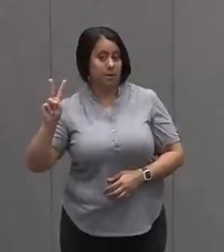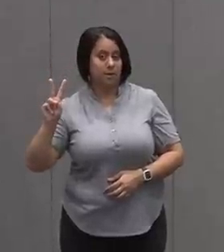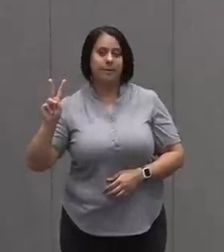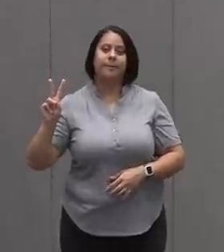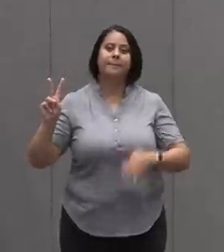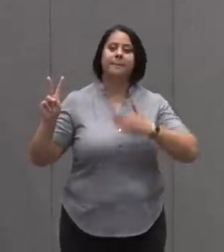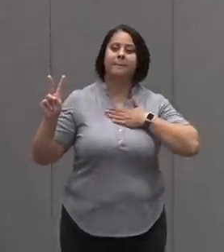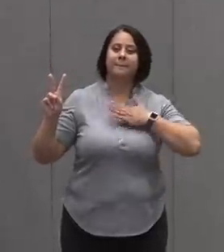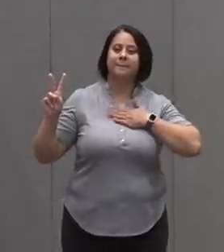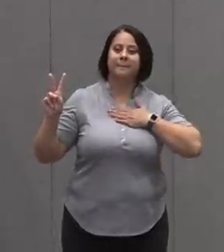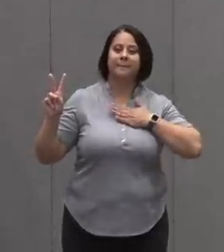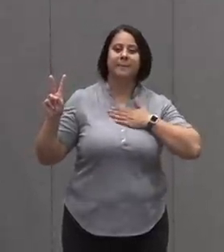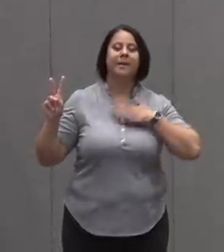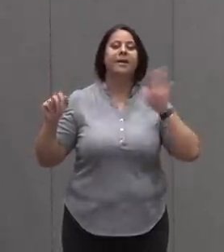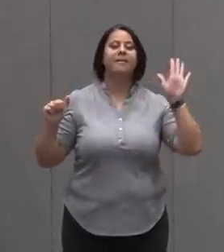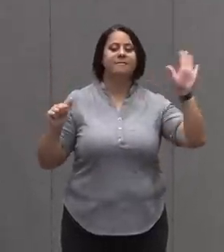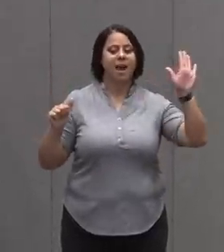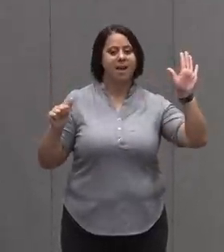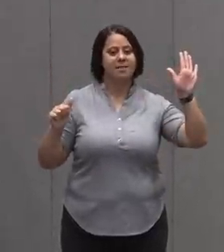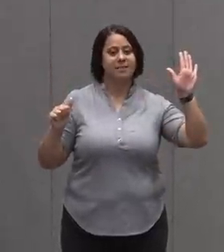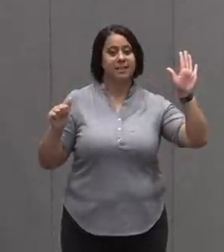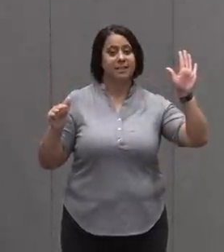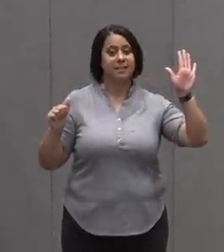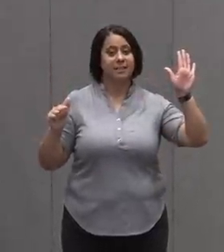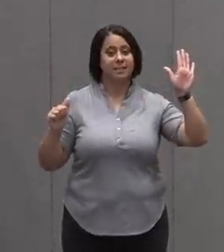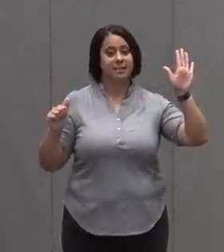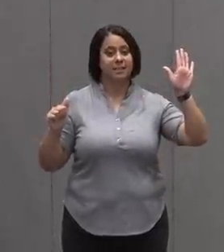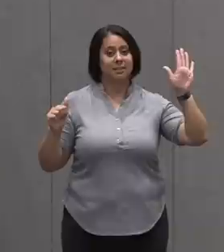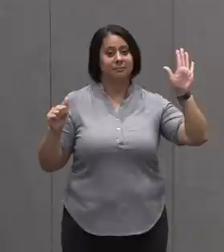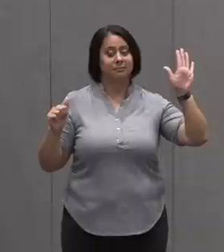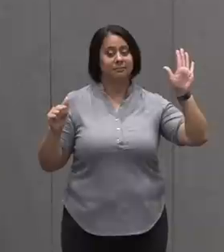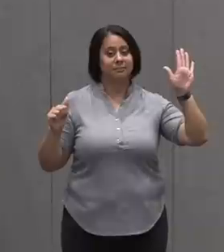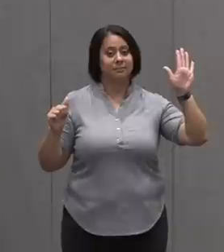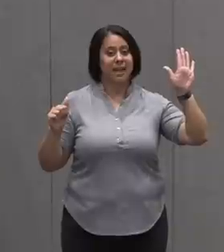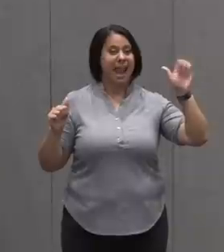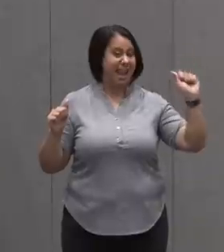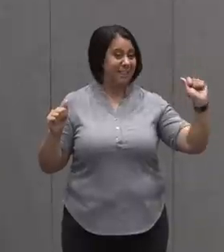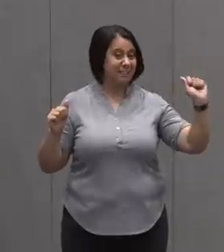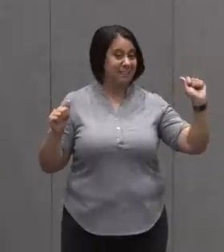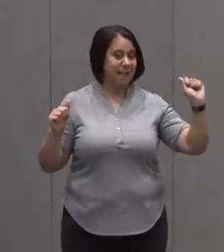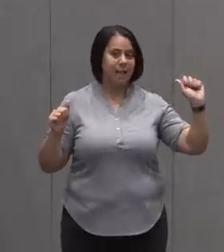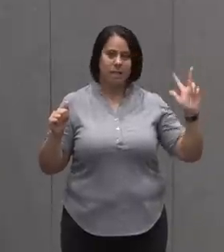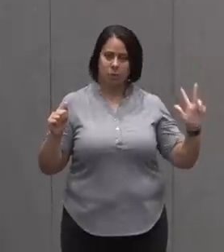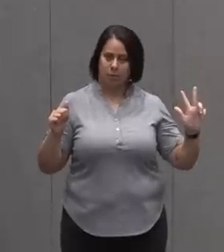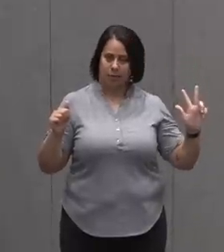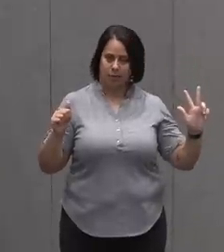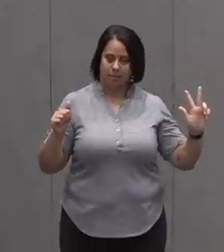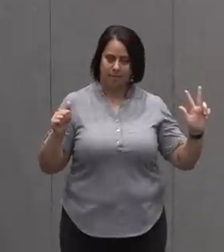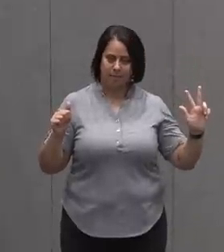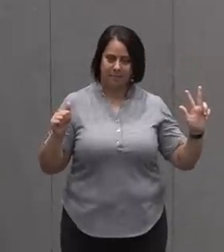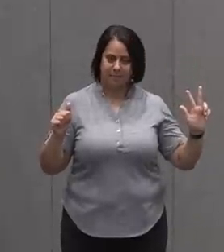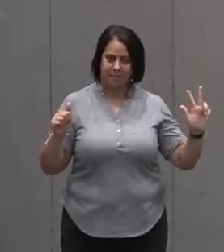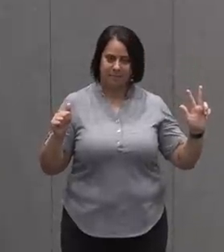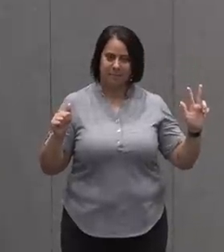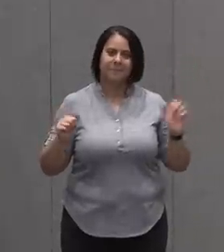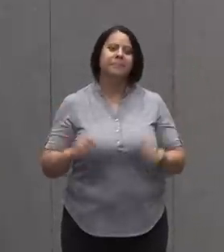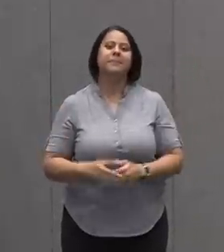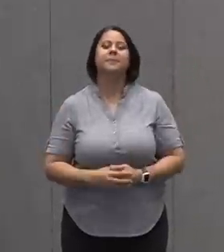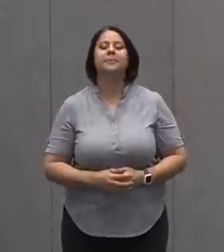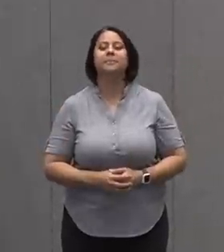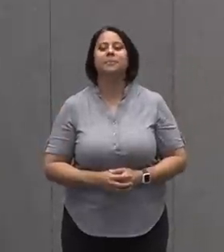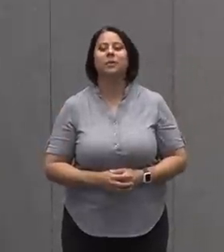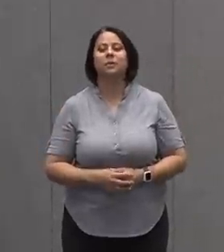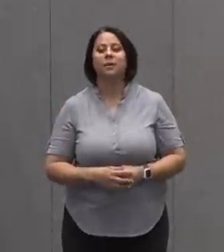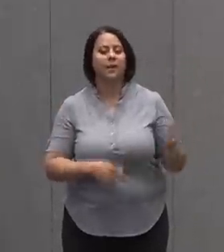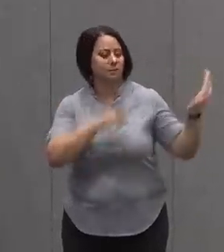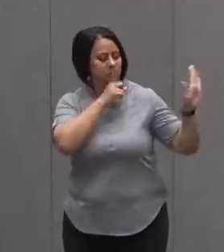I have a 5, an ace, and a 3. And I'm going to